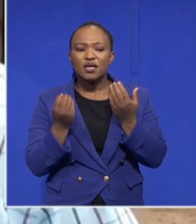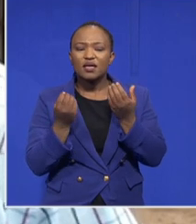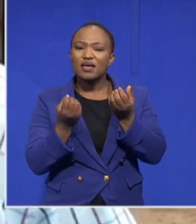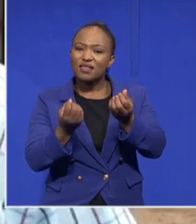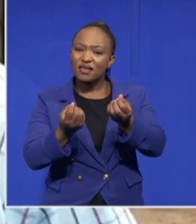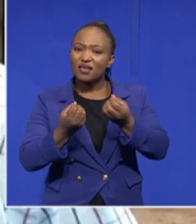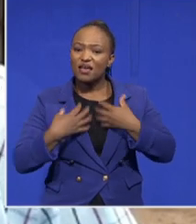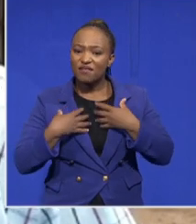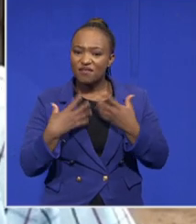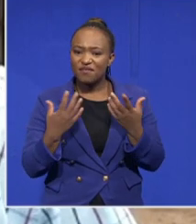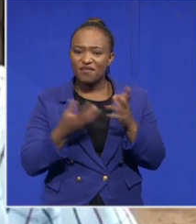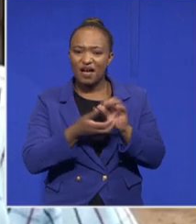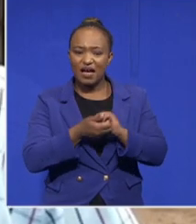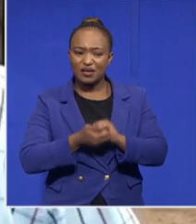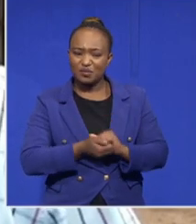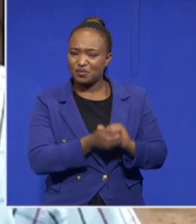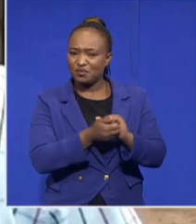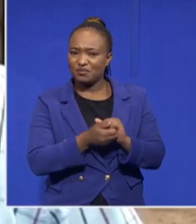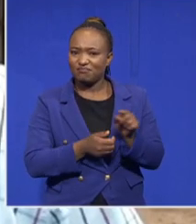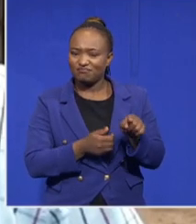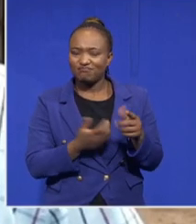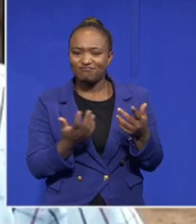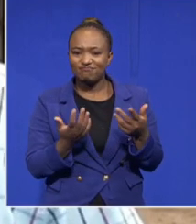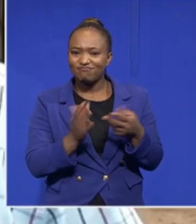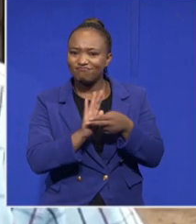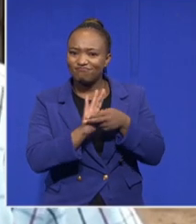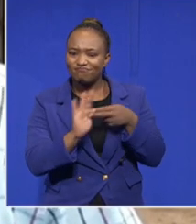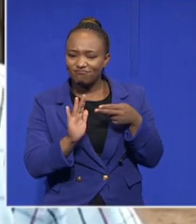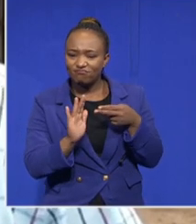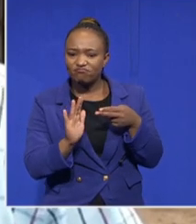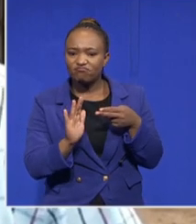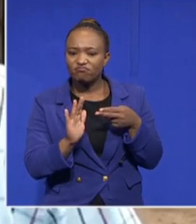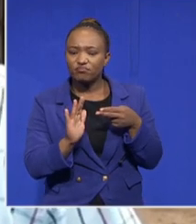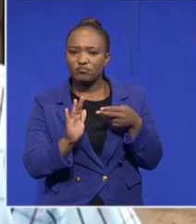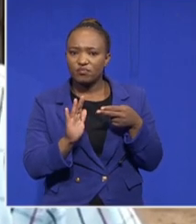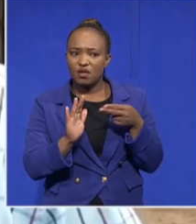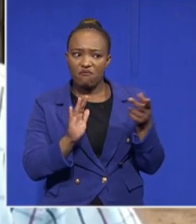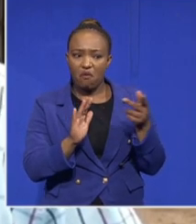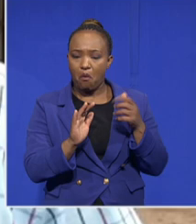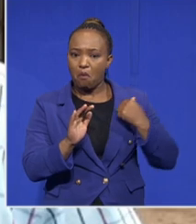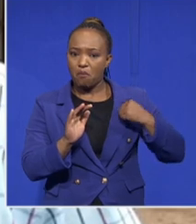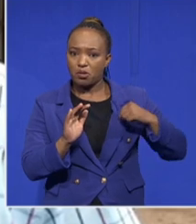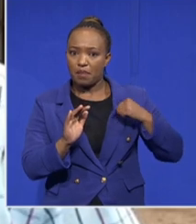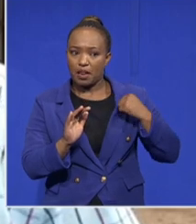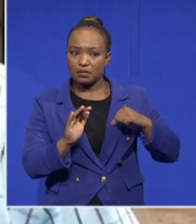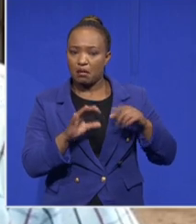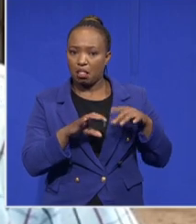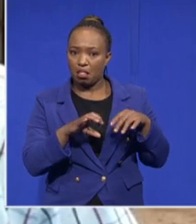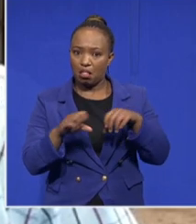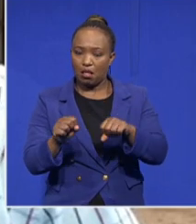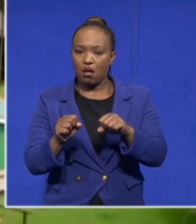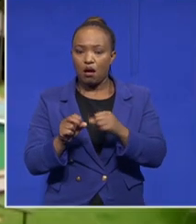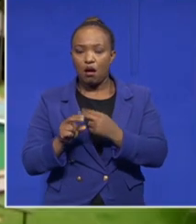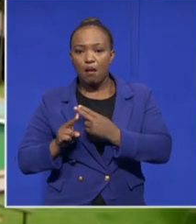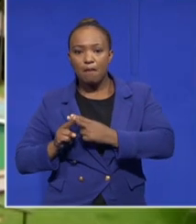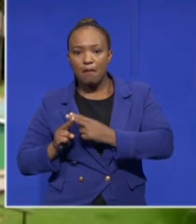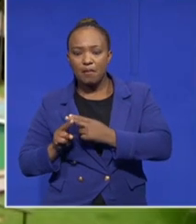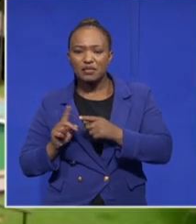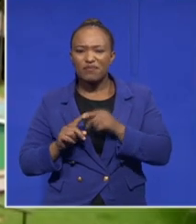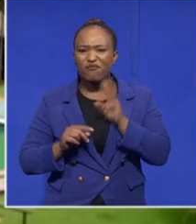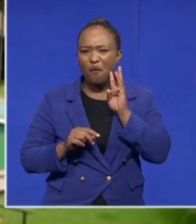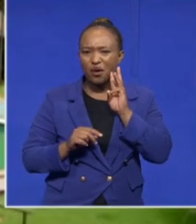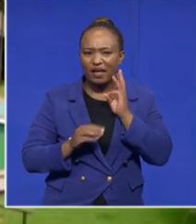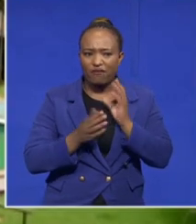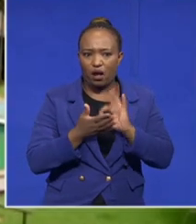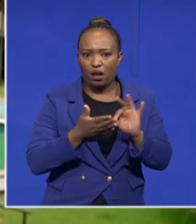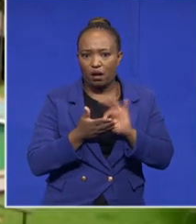Ratepayers Association the chance to run the municipality's sewage and water plants.